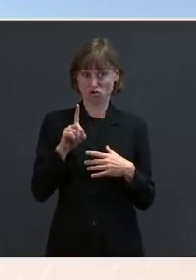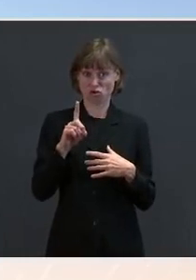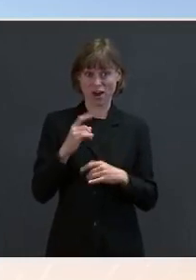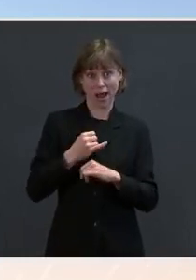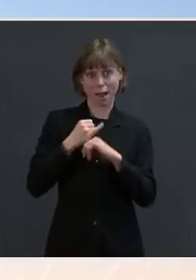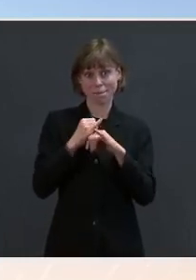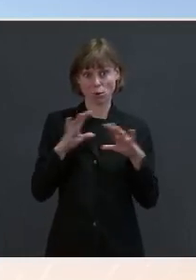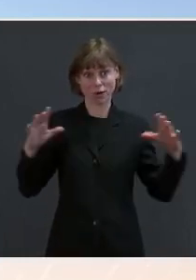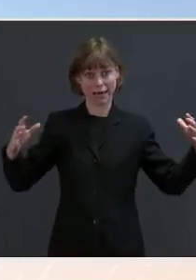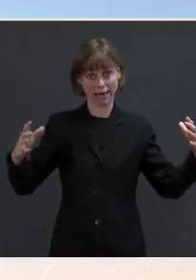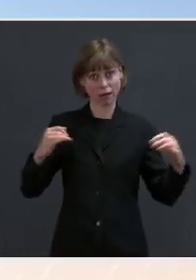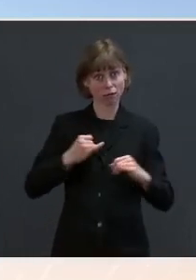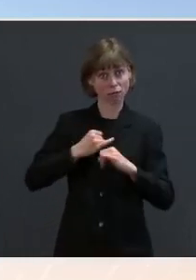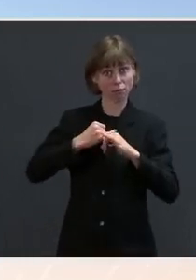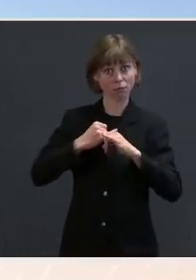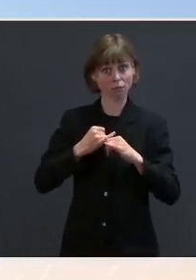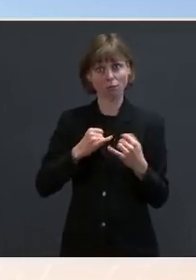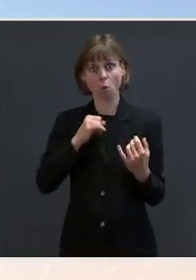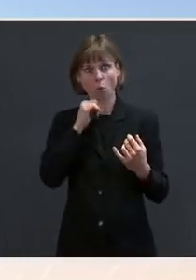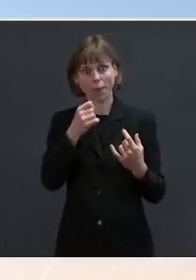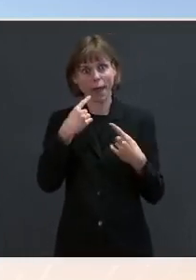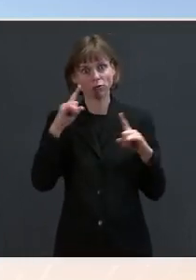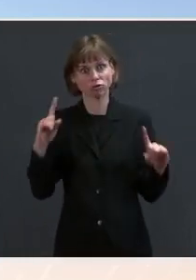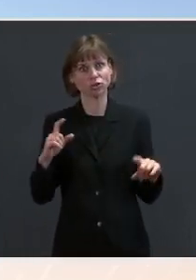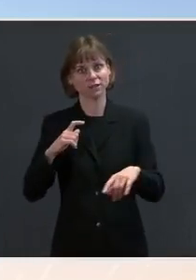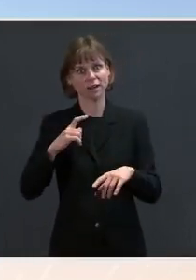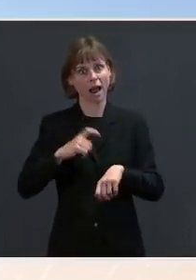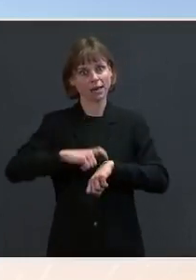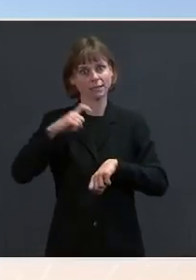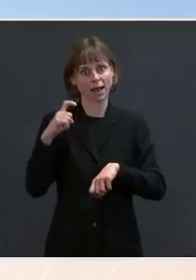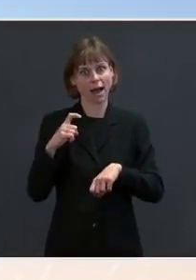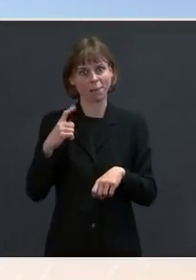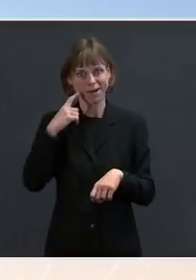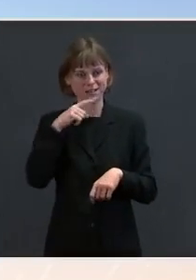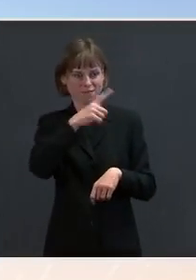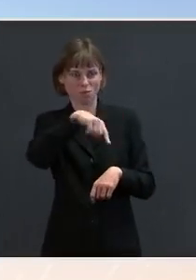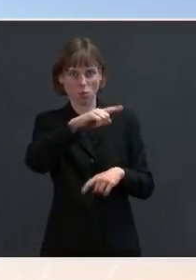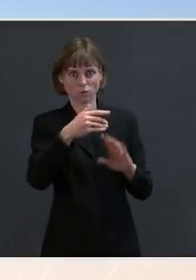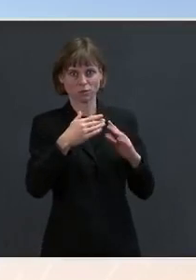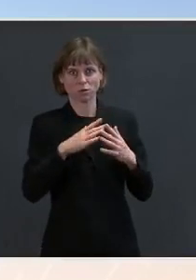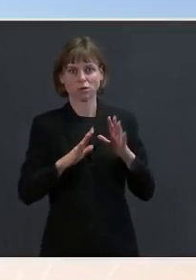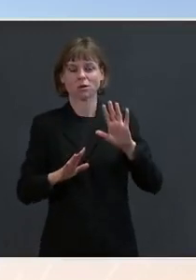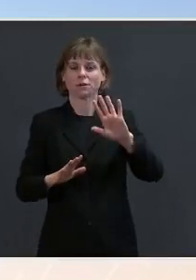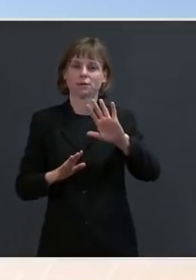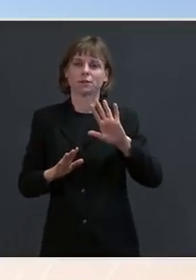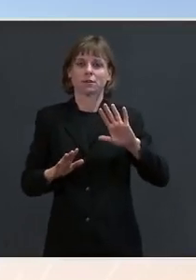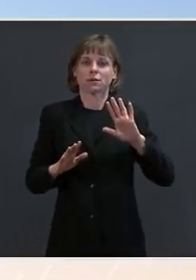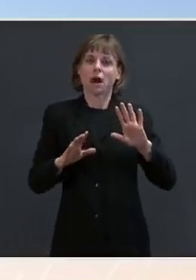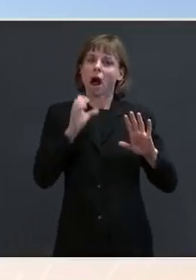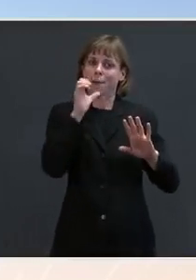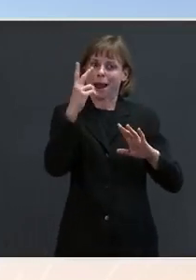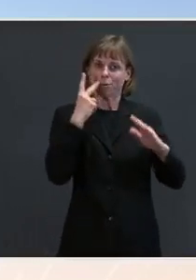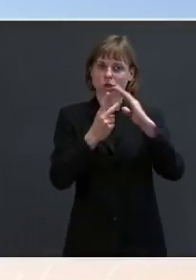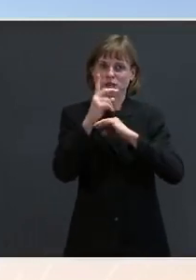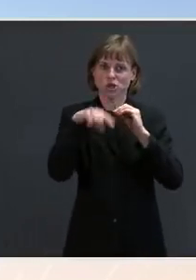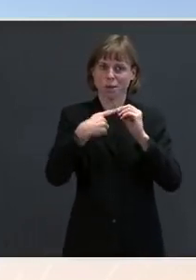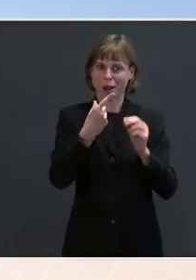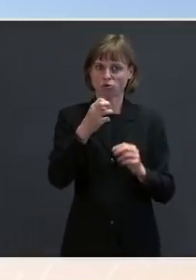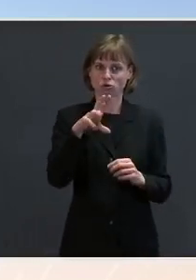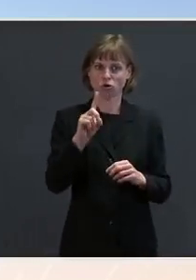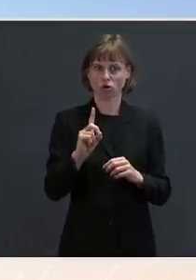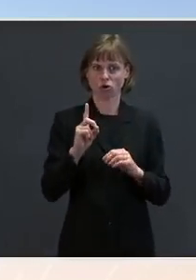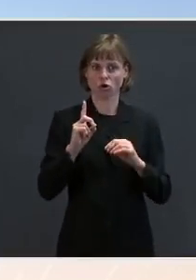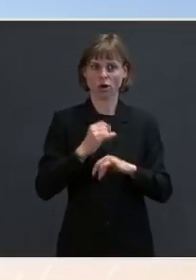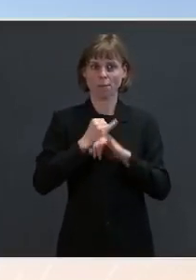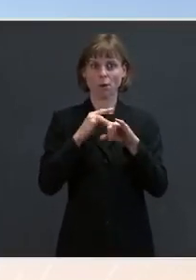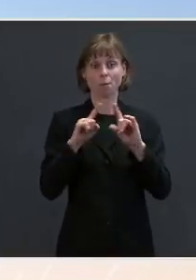for because of this mindset in certain communities? Well, I'm not going to make a prediction about herd immunity, but I will say that you're touching